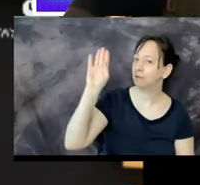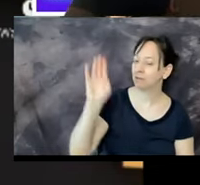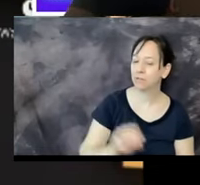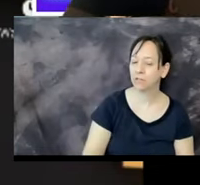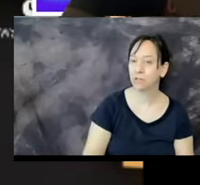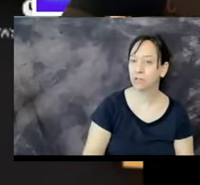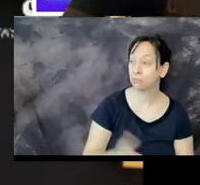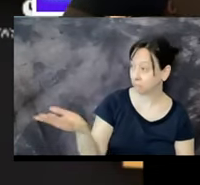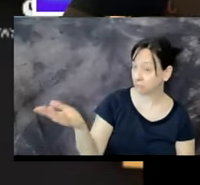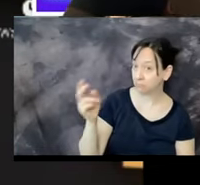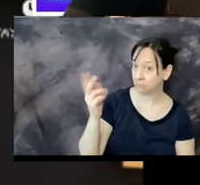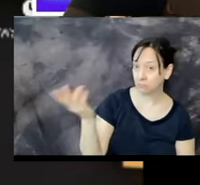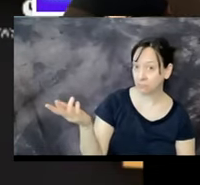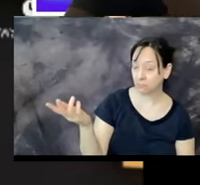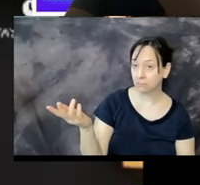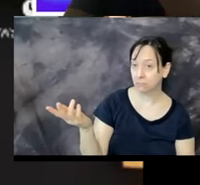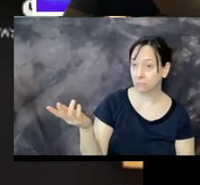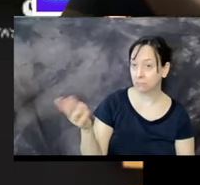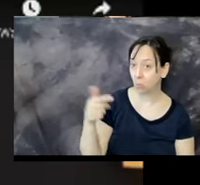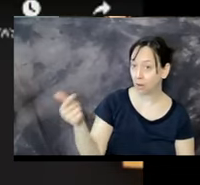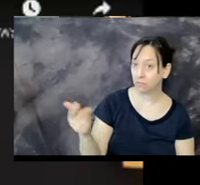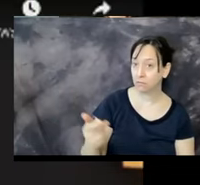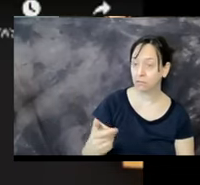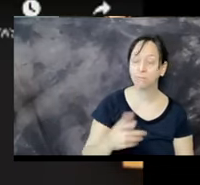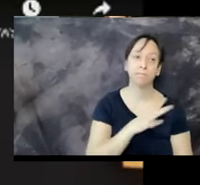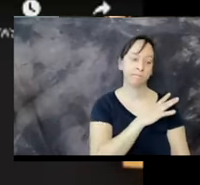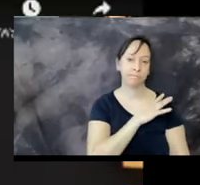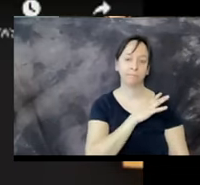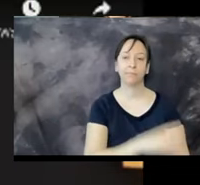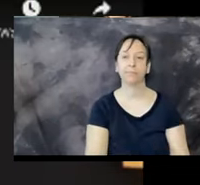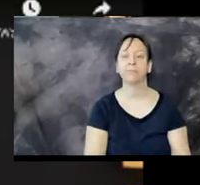Go ahead, Kim. Did you want to share how might we question? Sure.